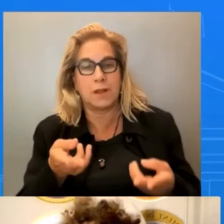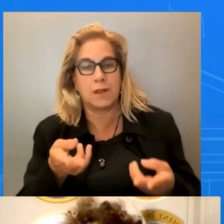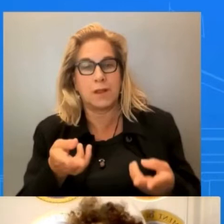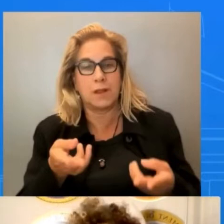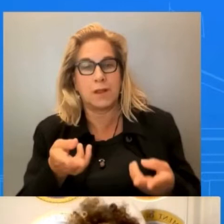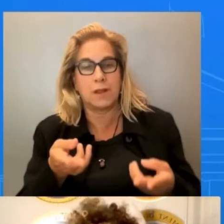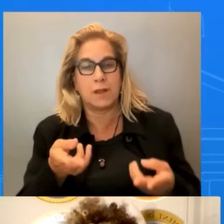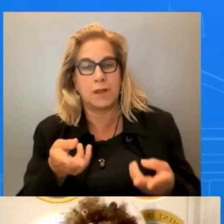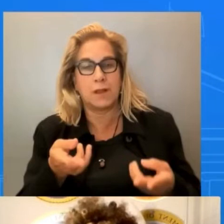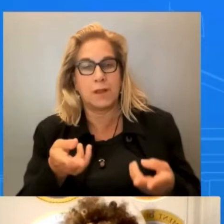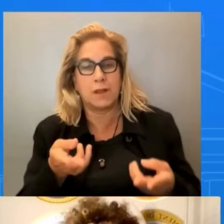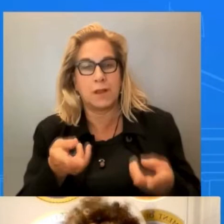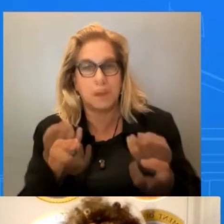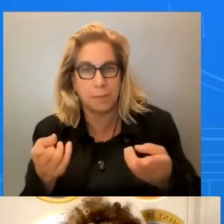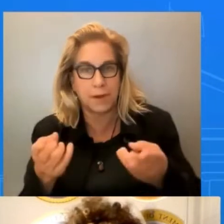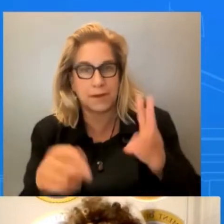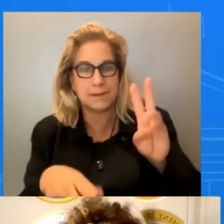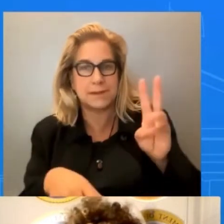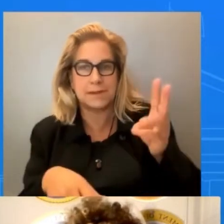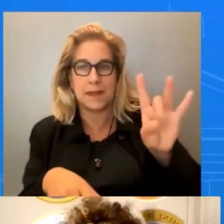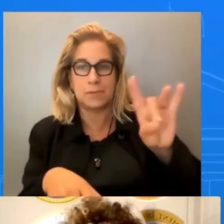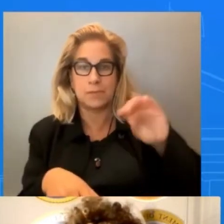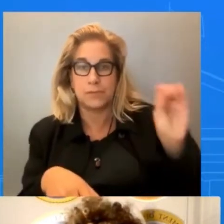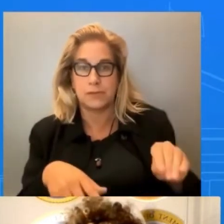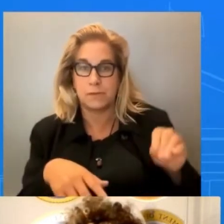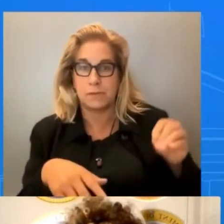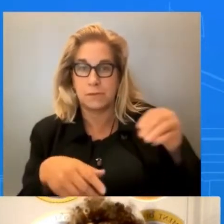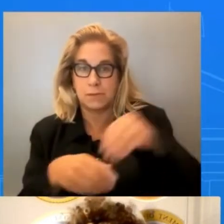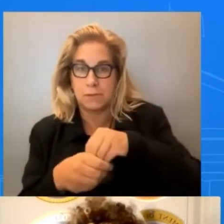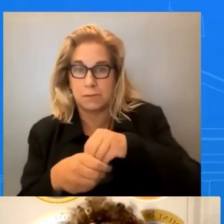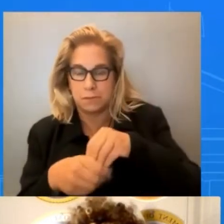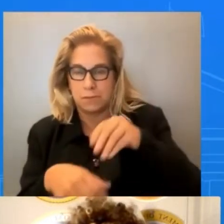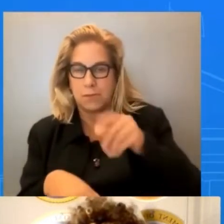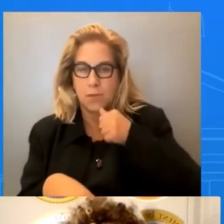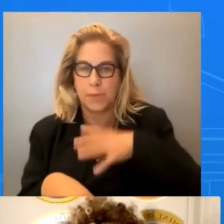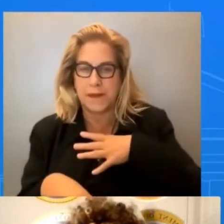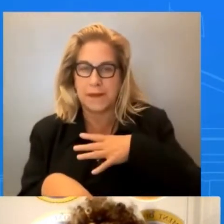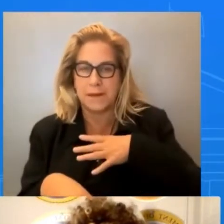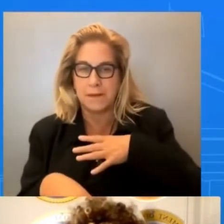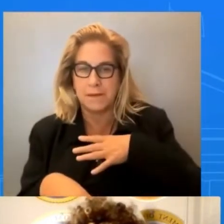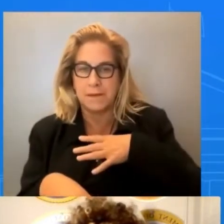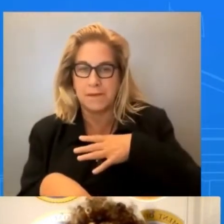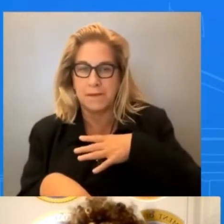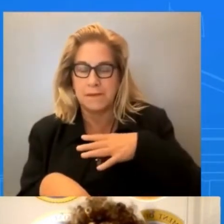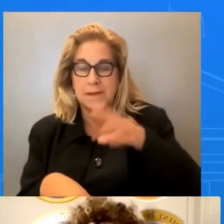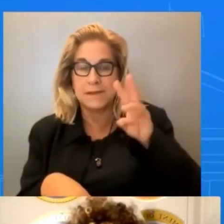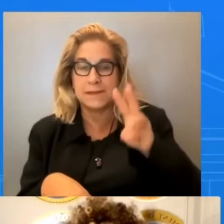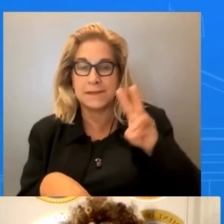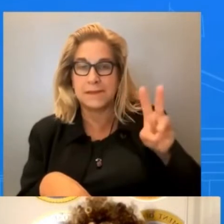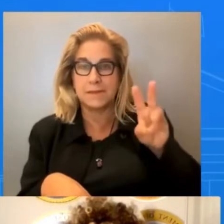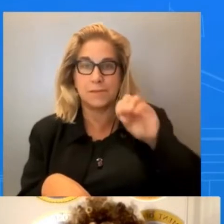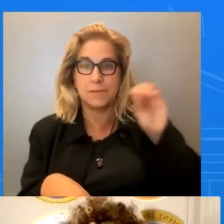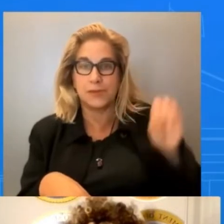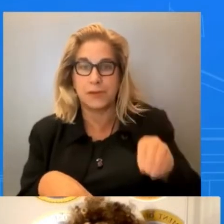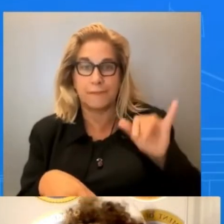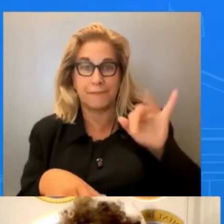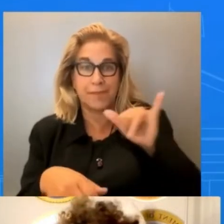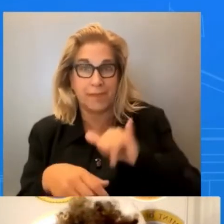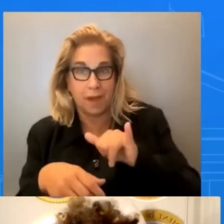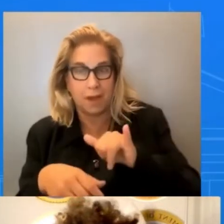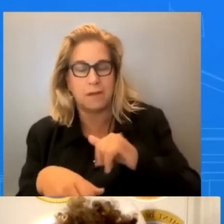God, these people make me sick. He's nominated groundbreaking first, who would be the first Black, Latino,